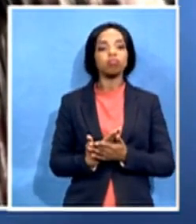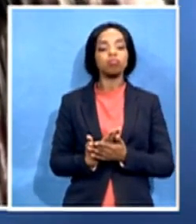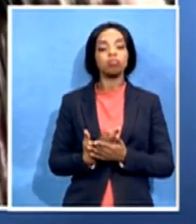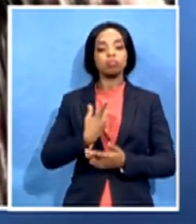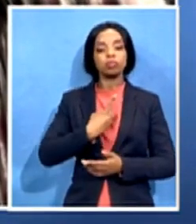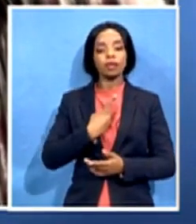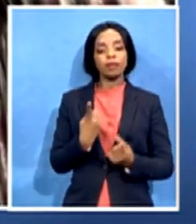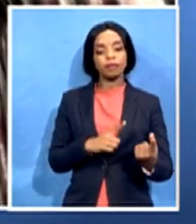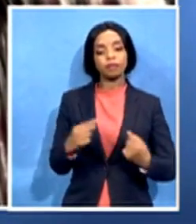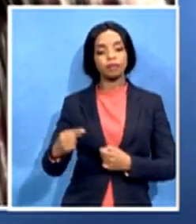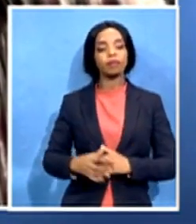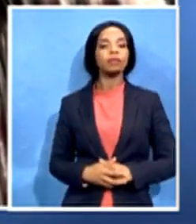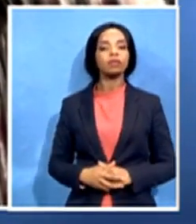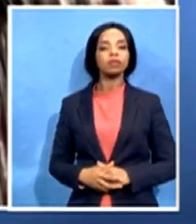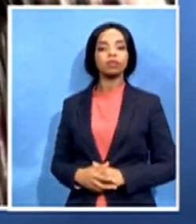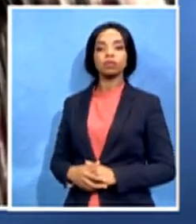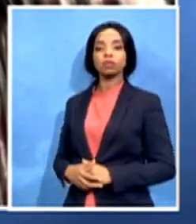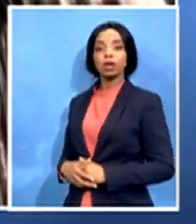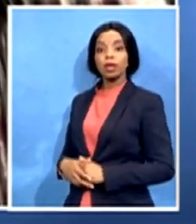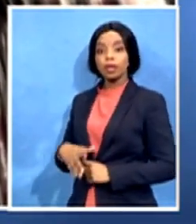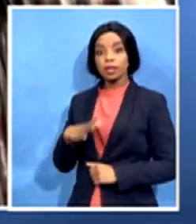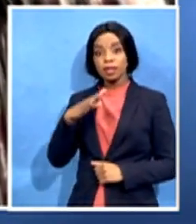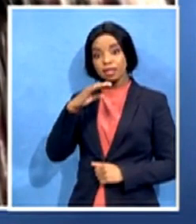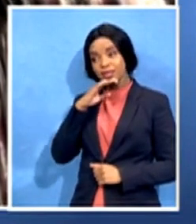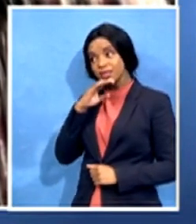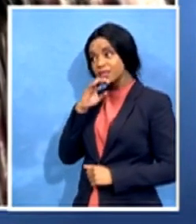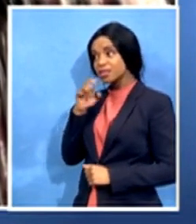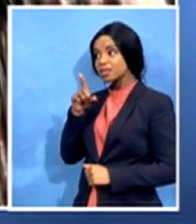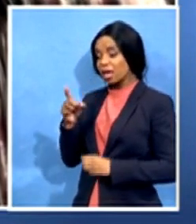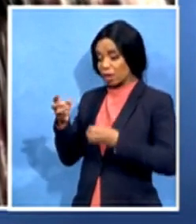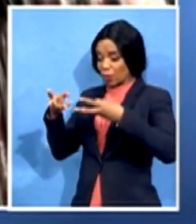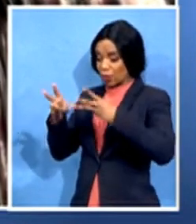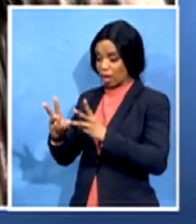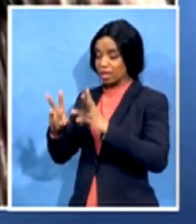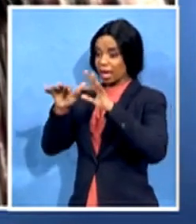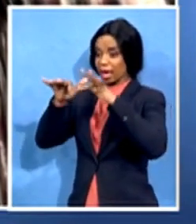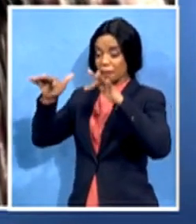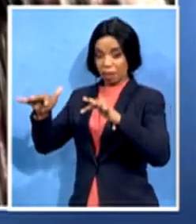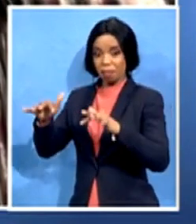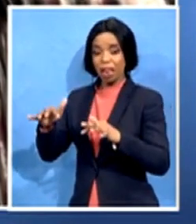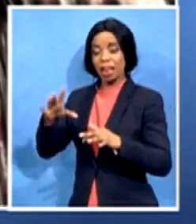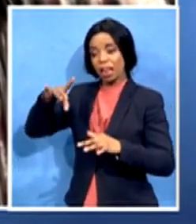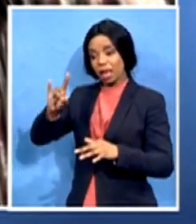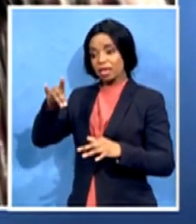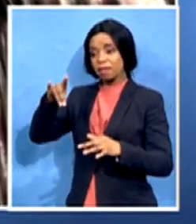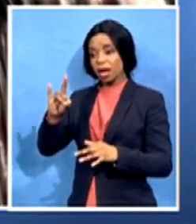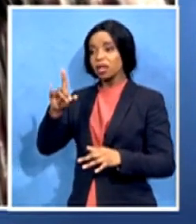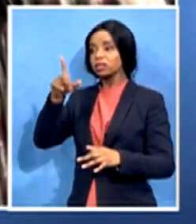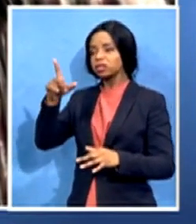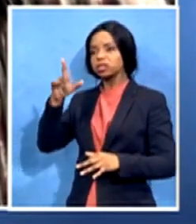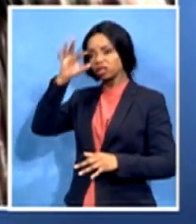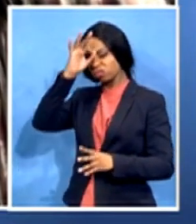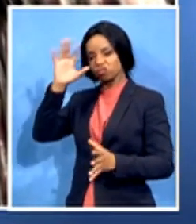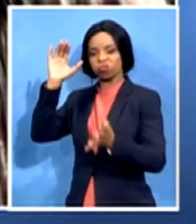which people's livestock is sometimes impounded by law enforcement and kept in municipal pounds, in